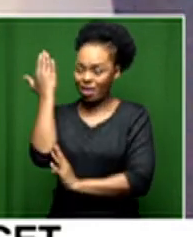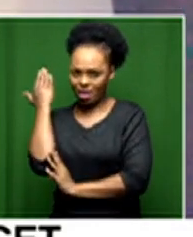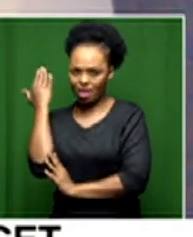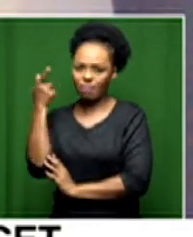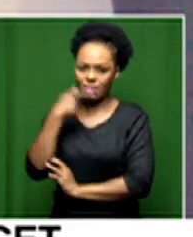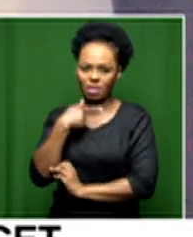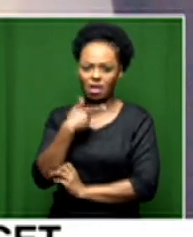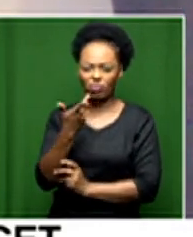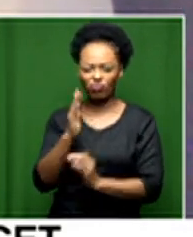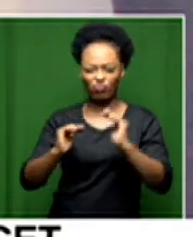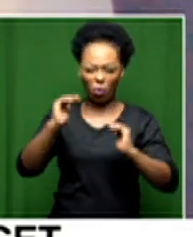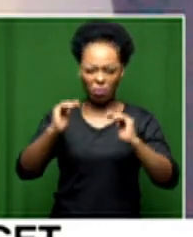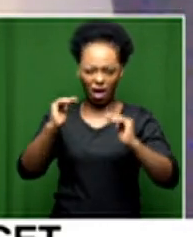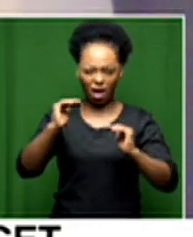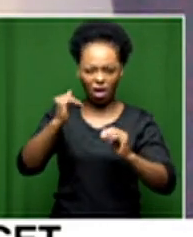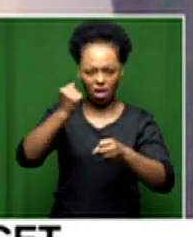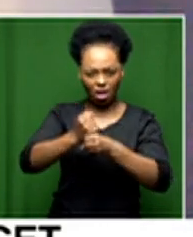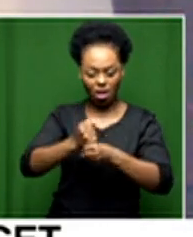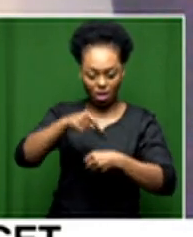a comparison, last year we had about